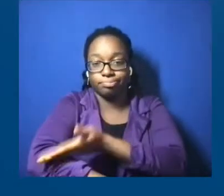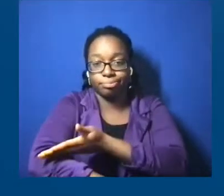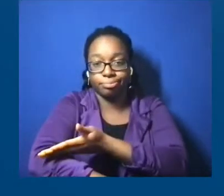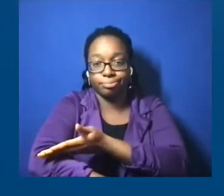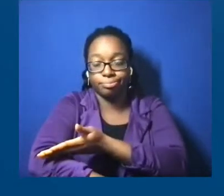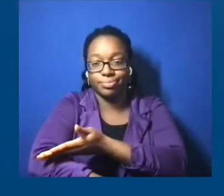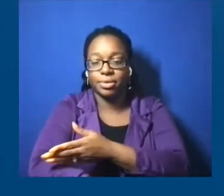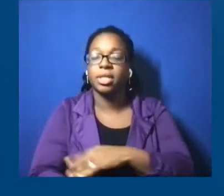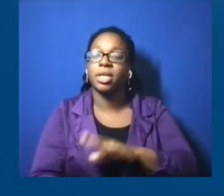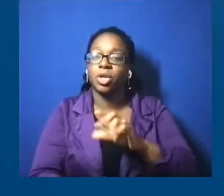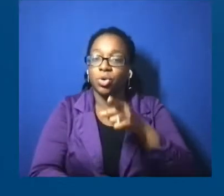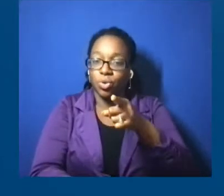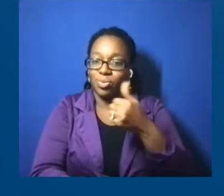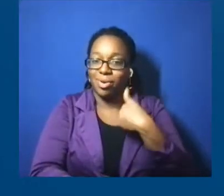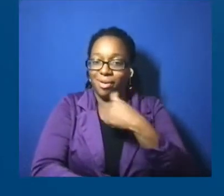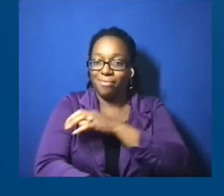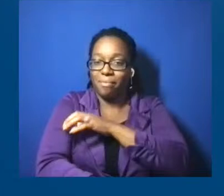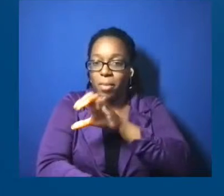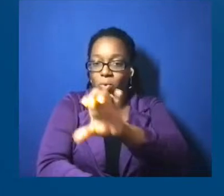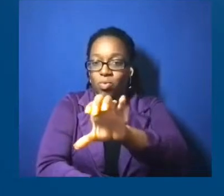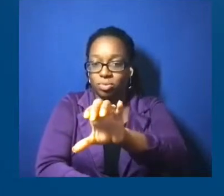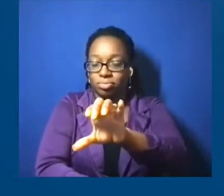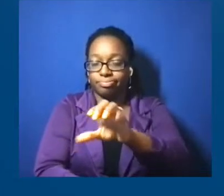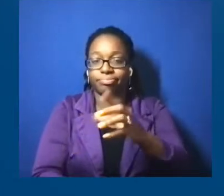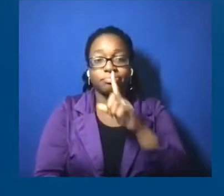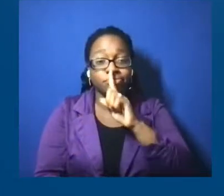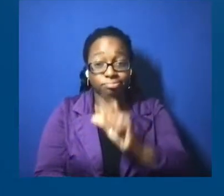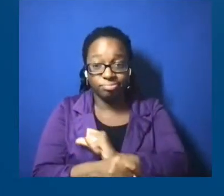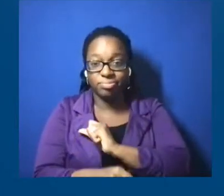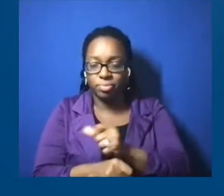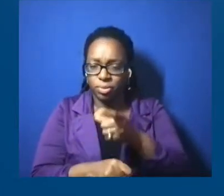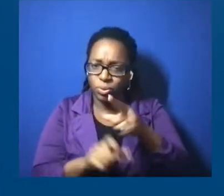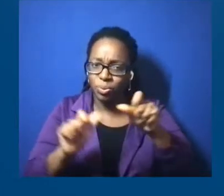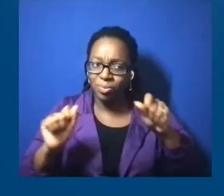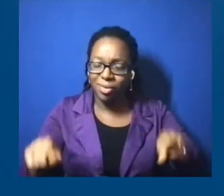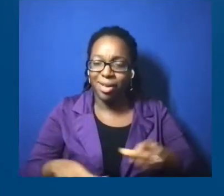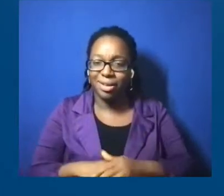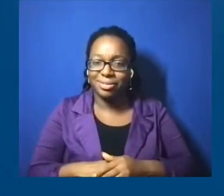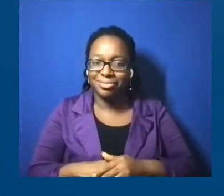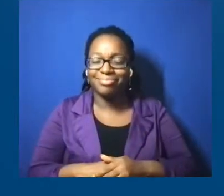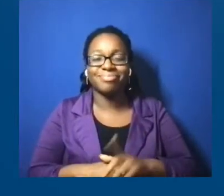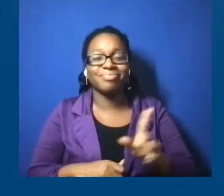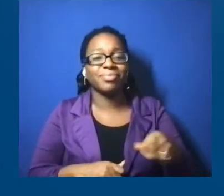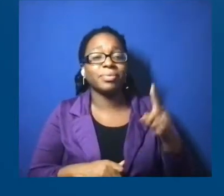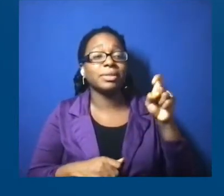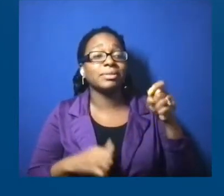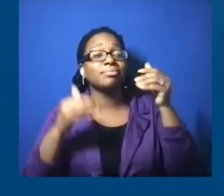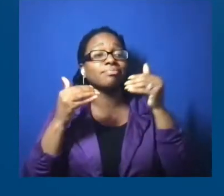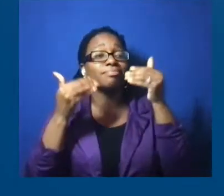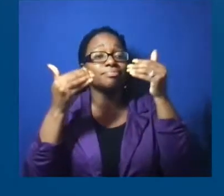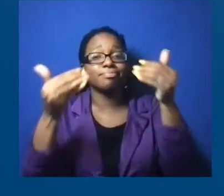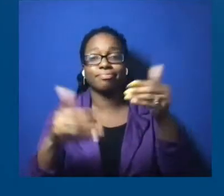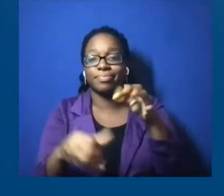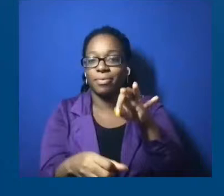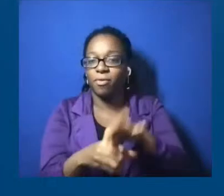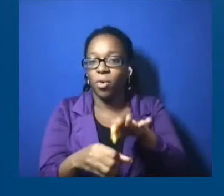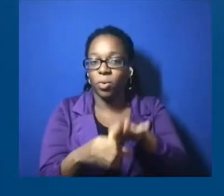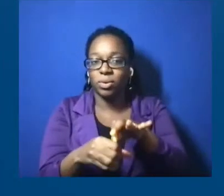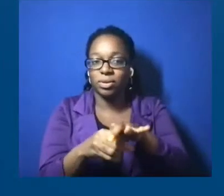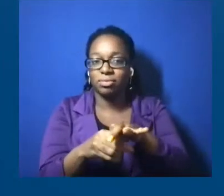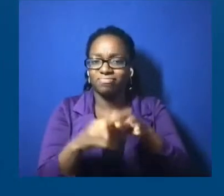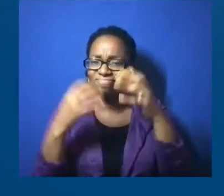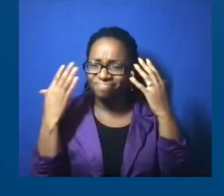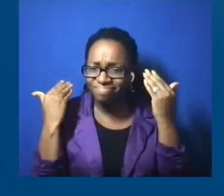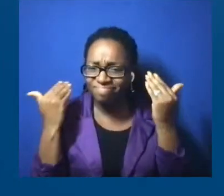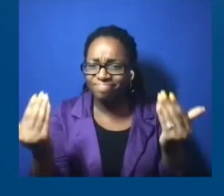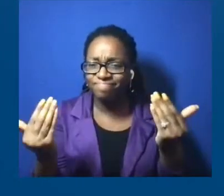your hands. I mean, it really is. You can do this. We just need to vote. Get out the vote. And